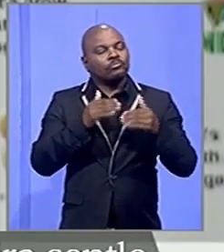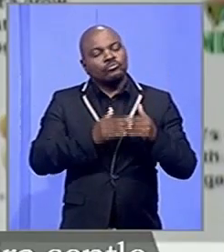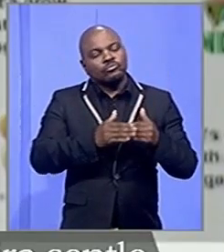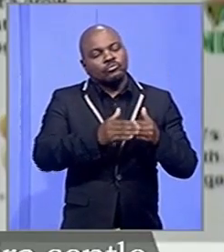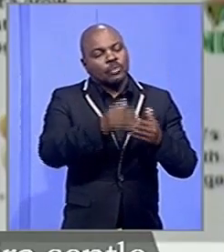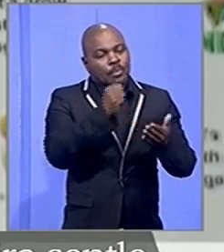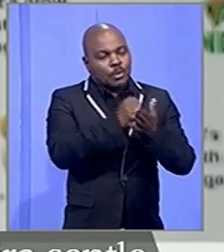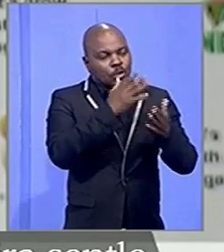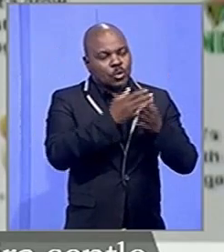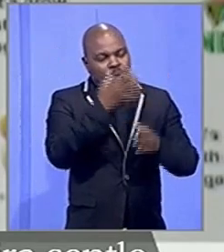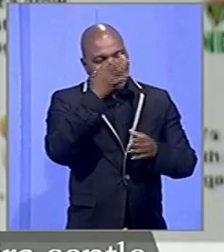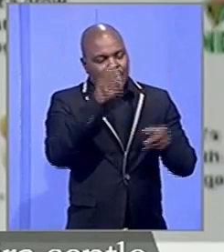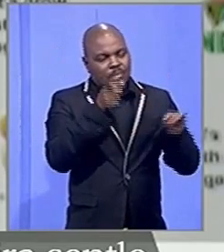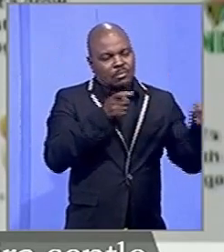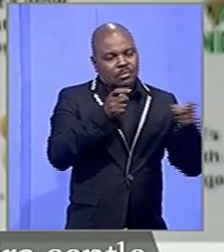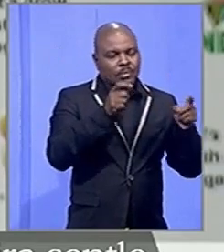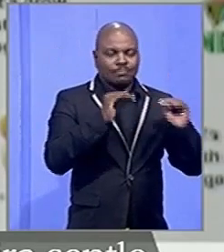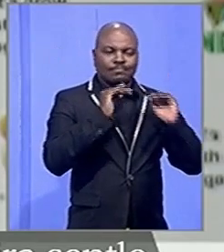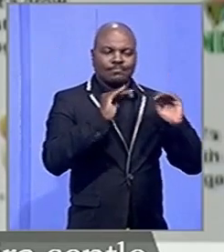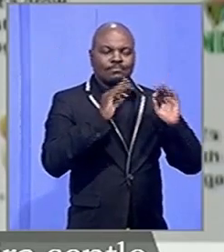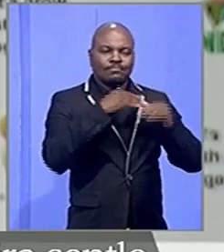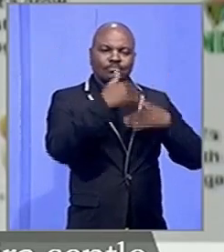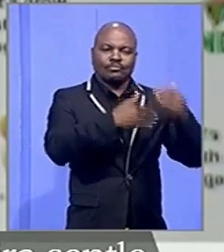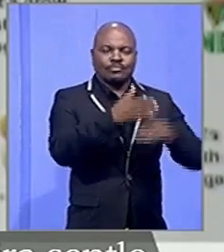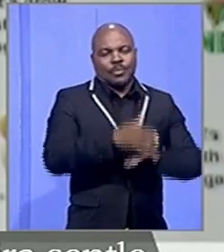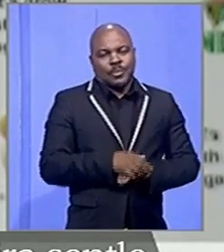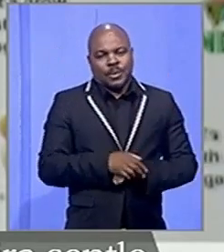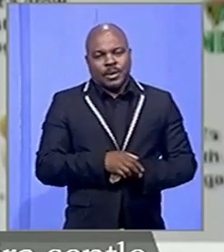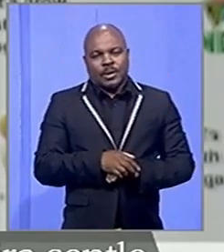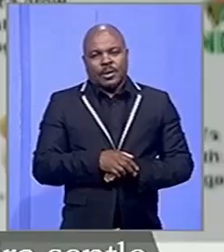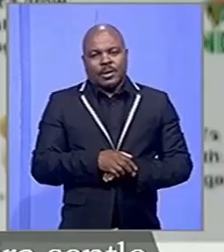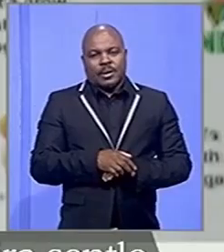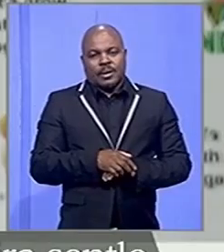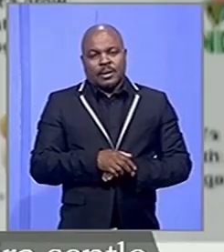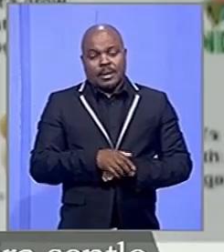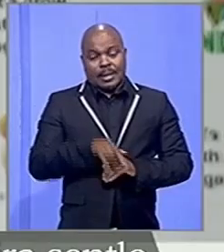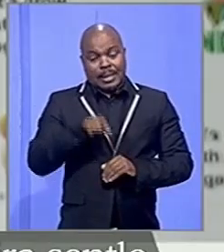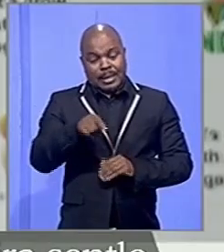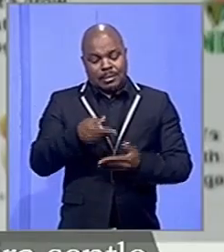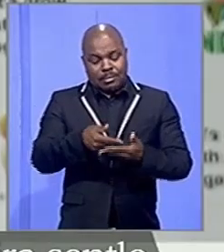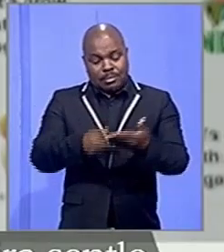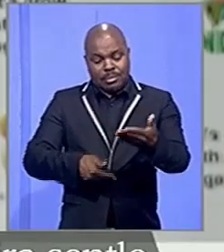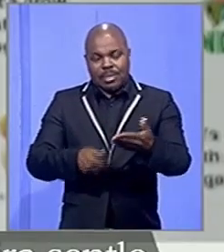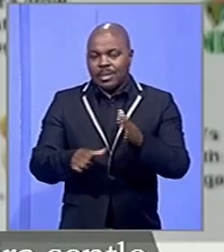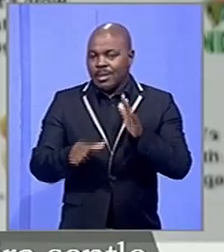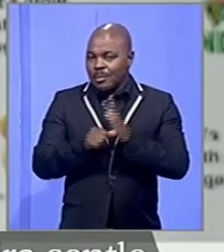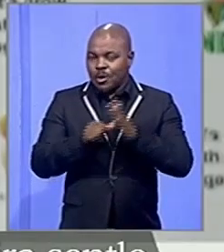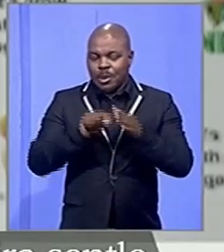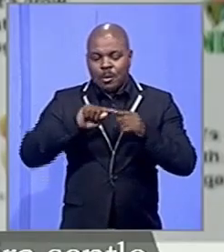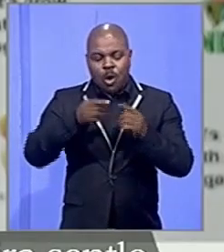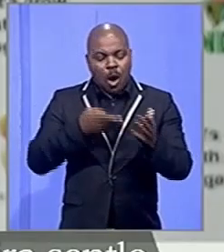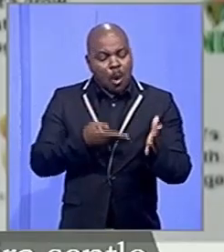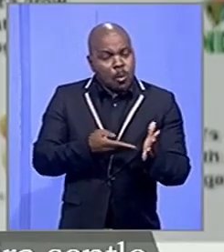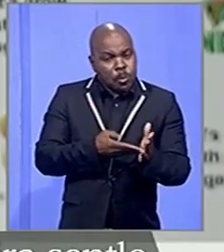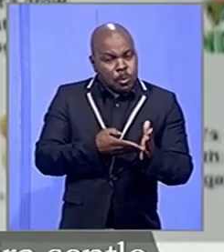Stable Governance. It makes the important point that, and I quote,